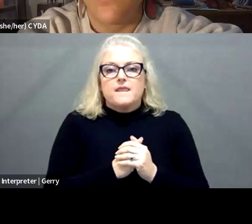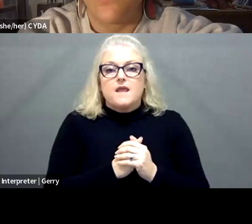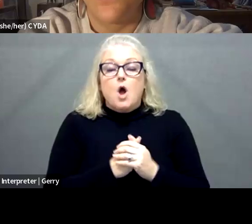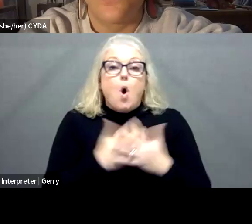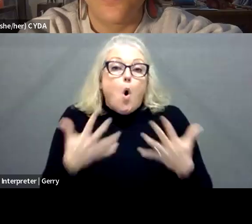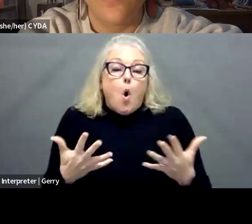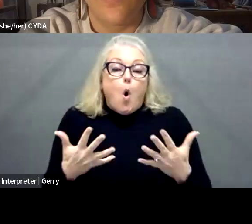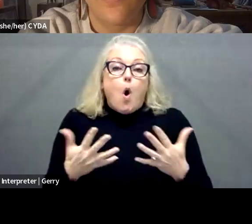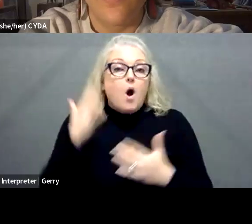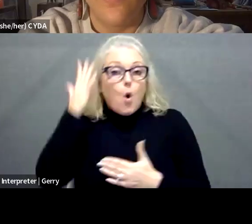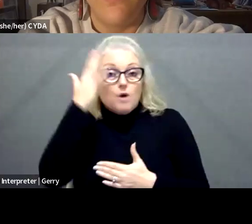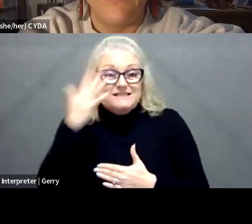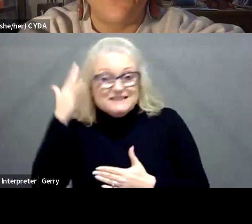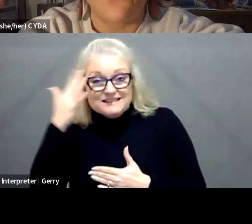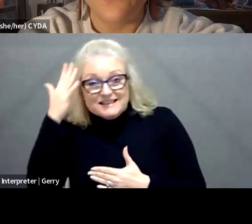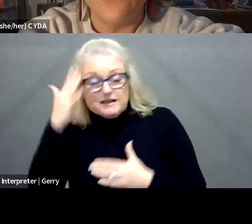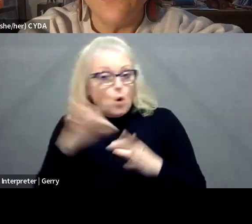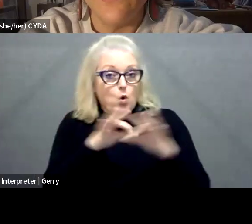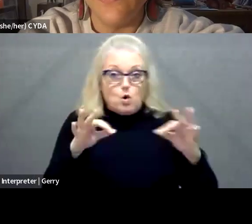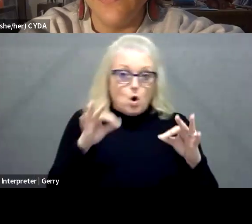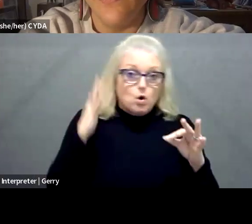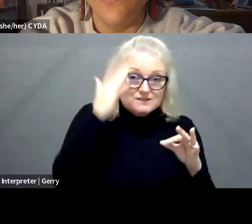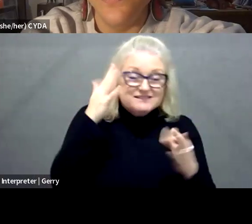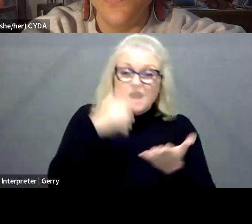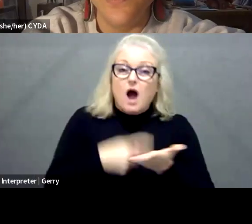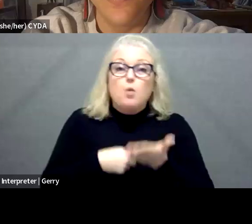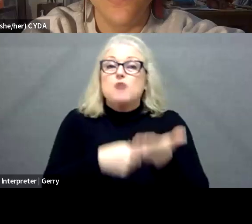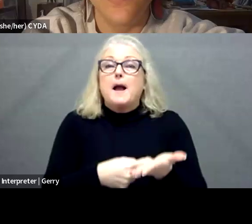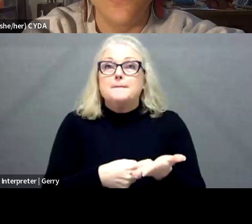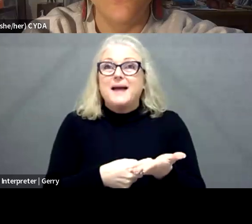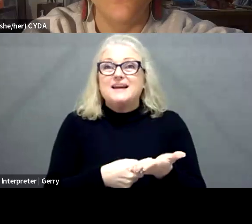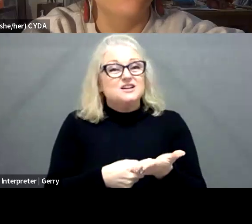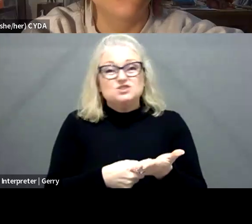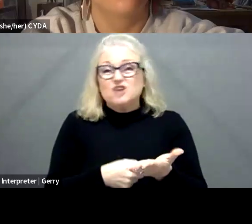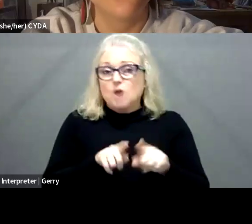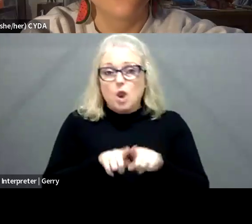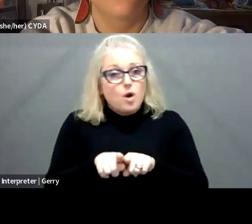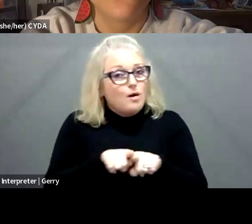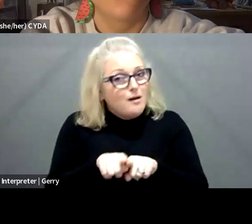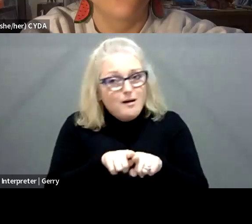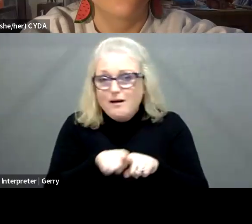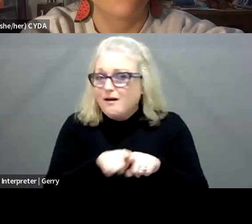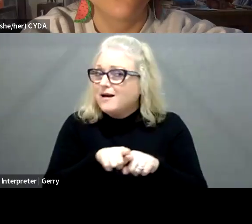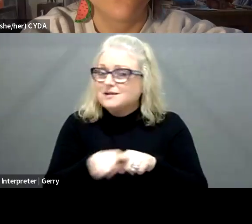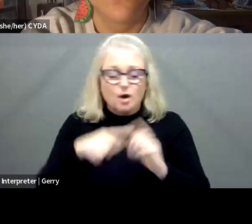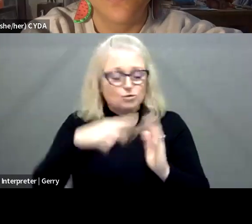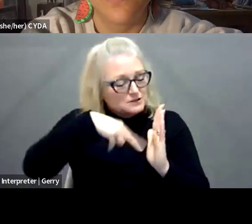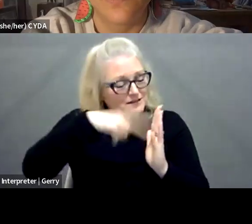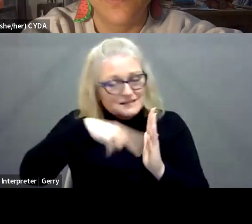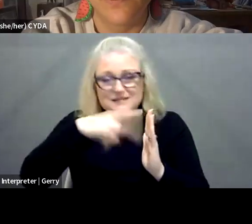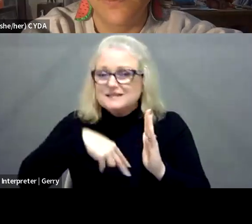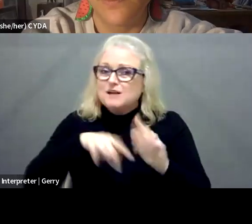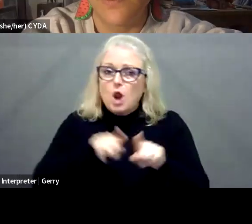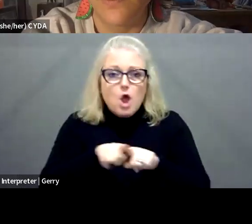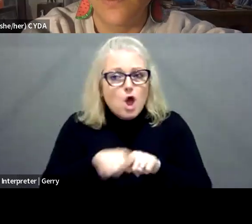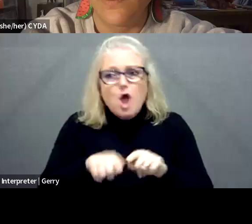or not autistic, I'd recommend just like continuous education about the different ways people can be autistic, engaging with